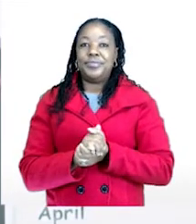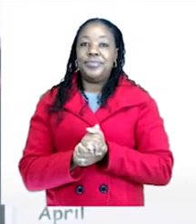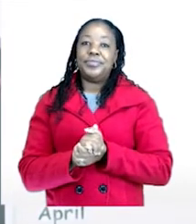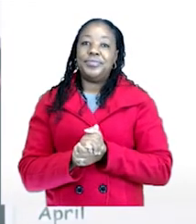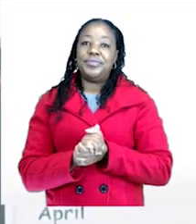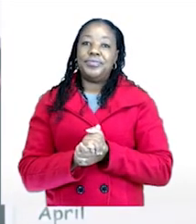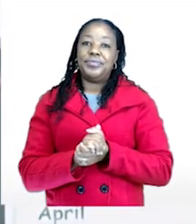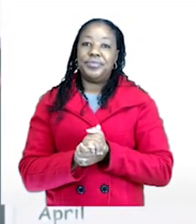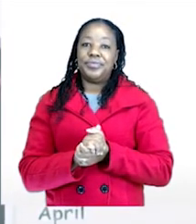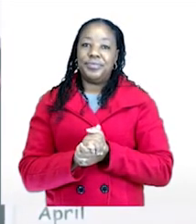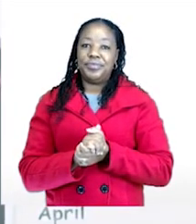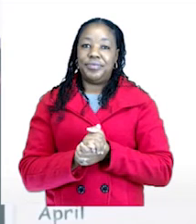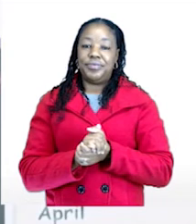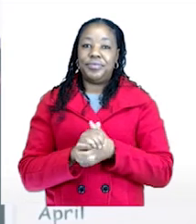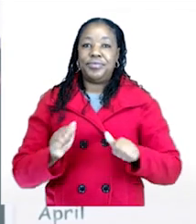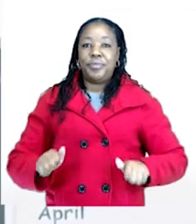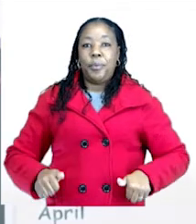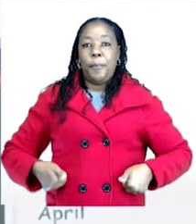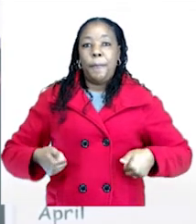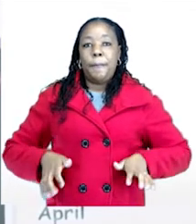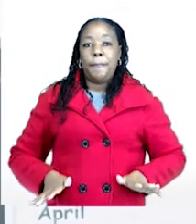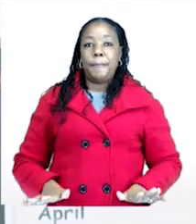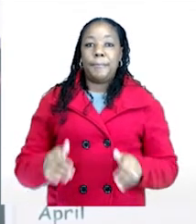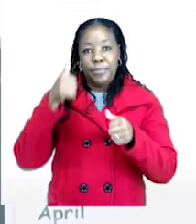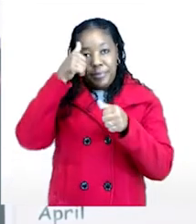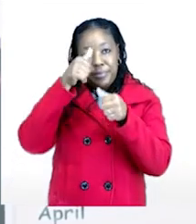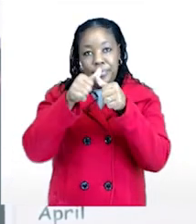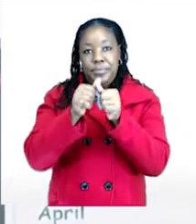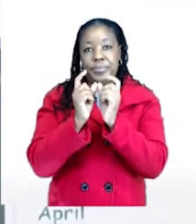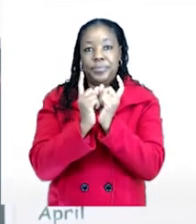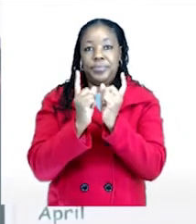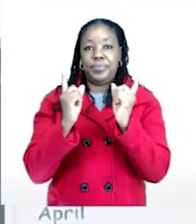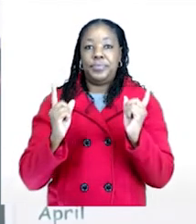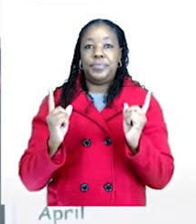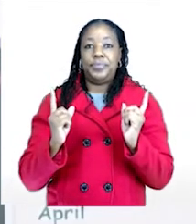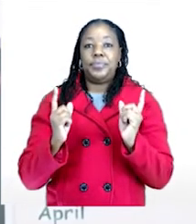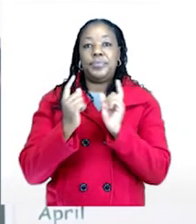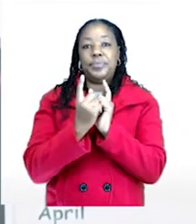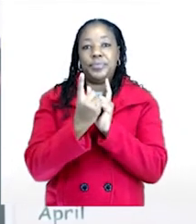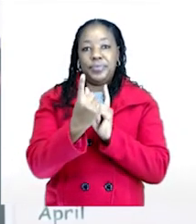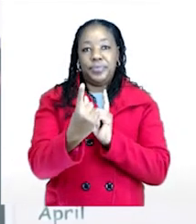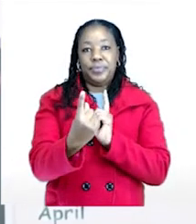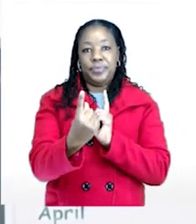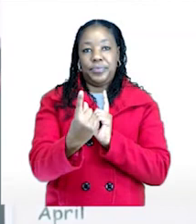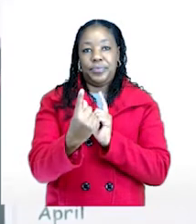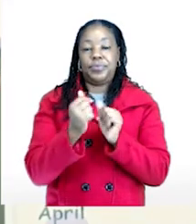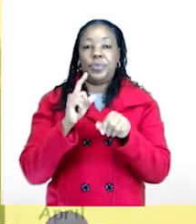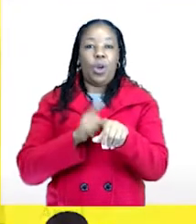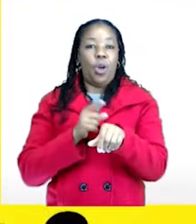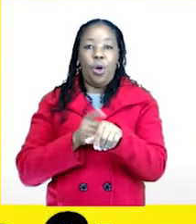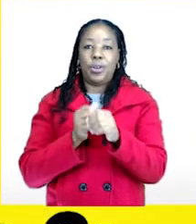sanitized. Now, boys and girls, let's remember to maintain our social distance at all